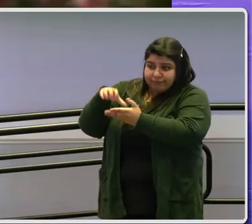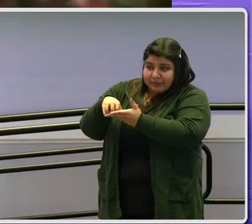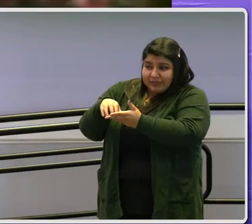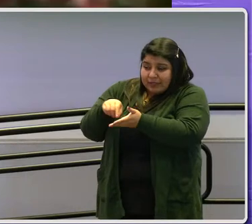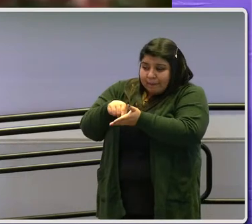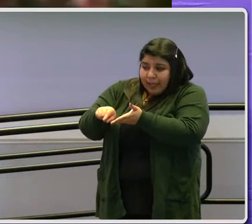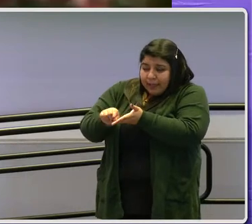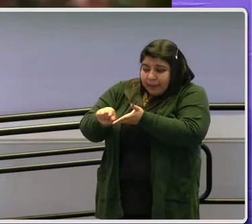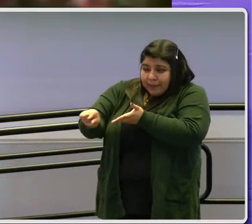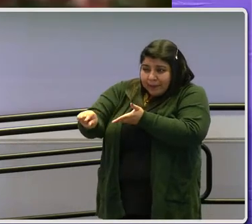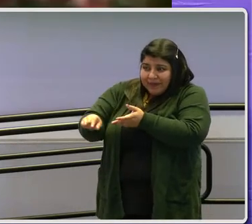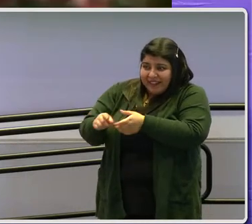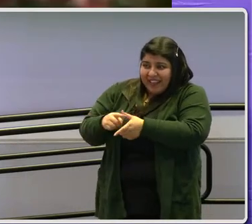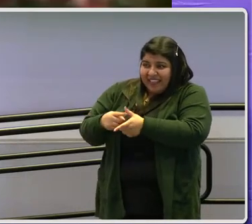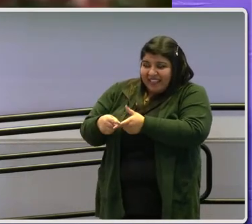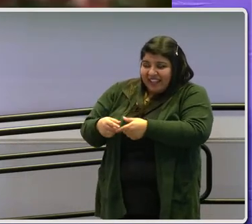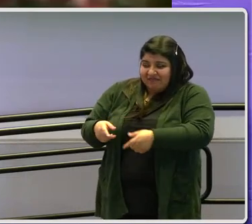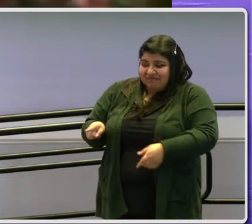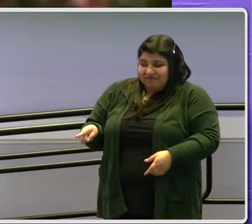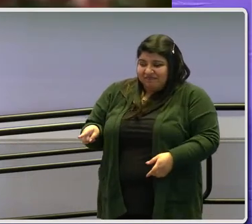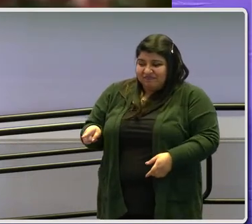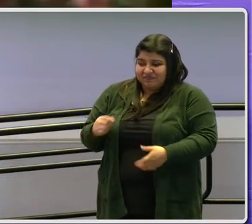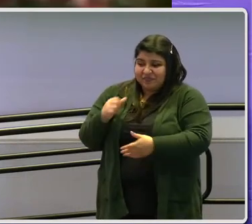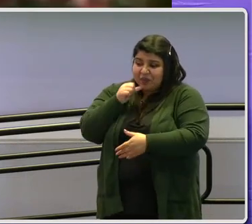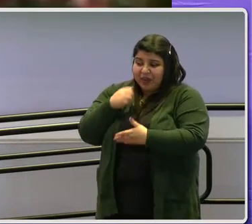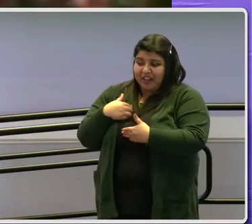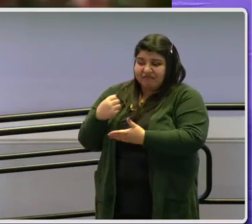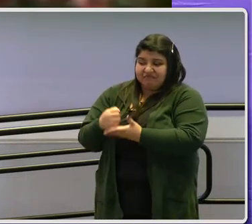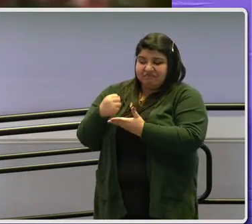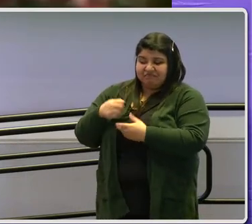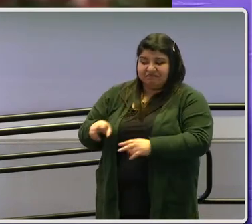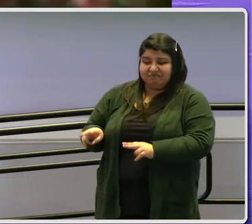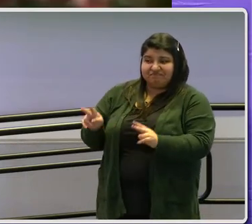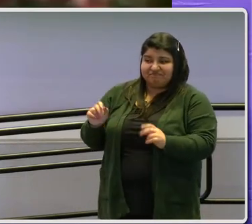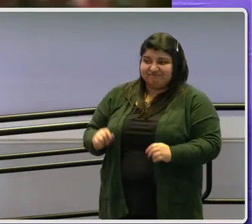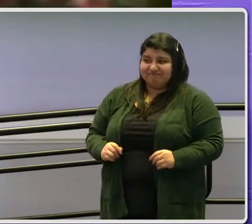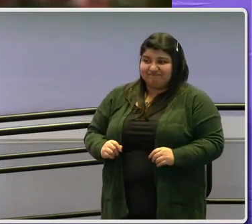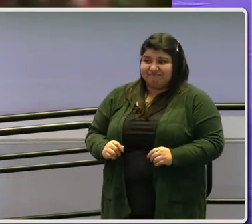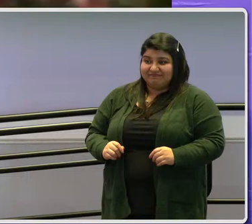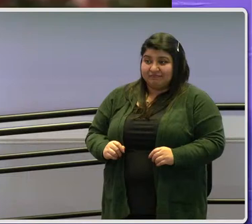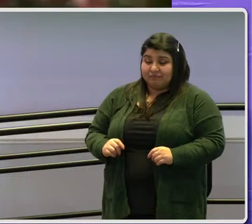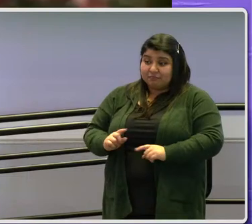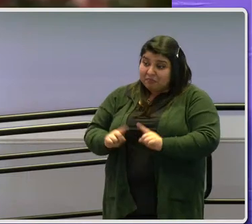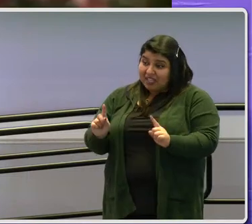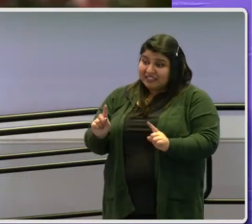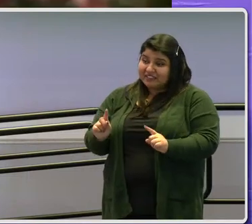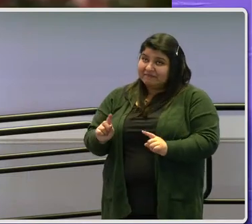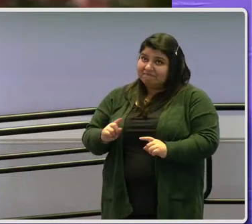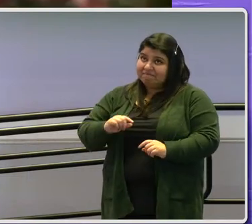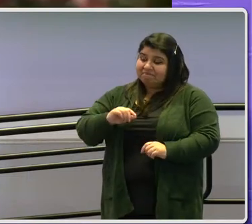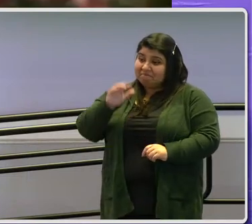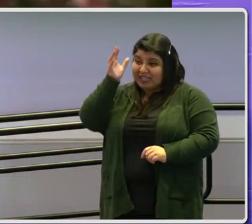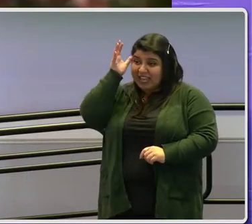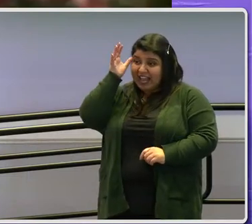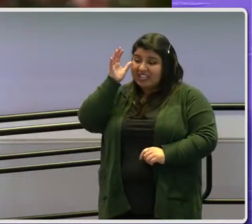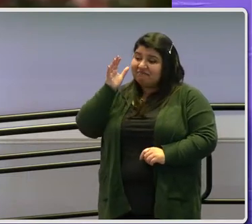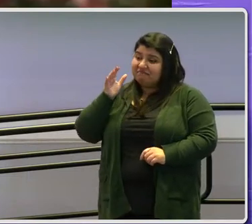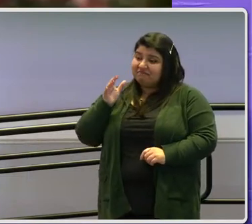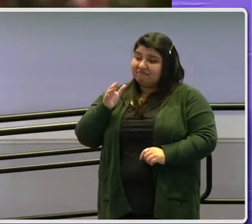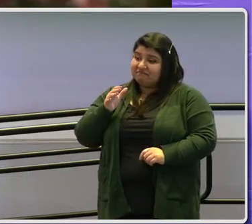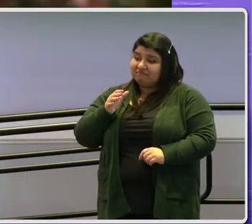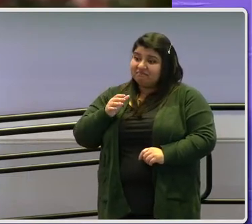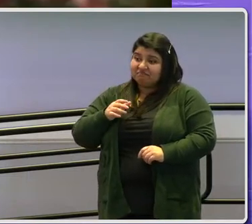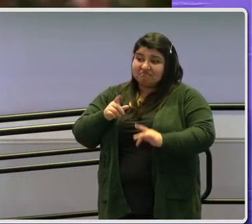poorly and mistreated him because of his undocumented status. Yet despite how he was treated, he never missed a day of